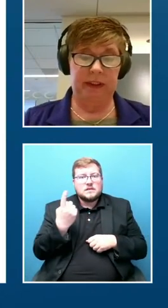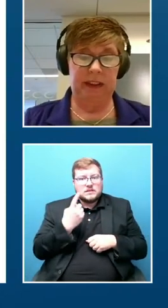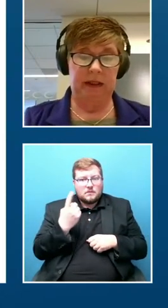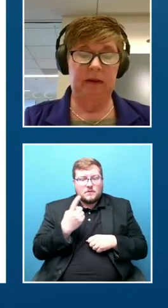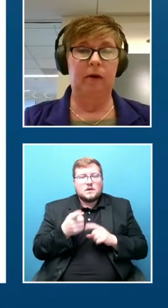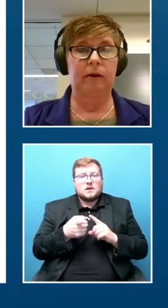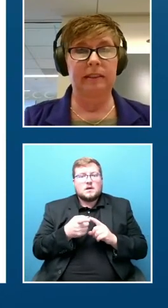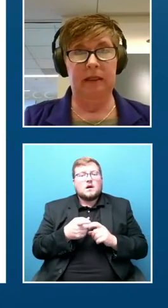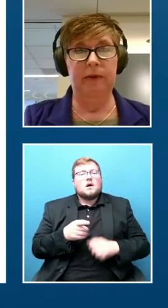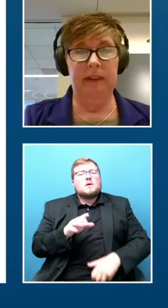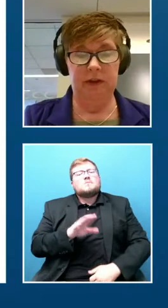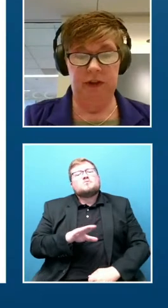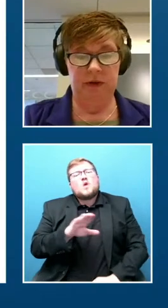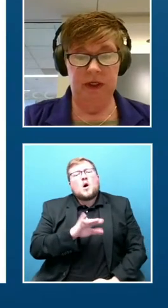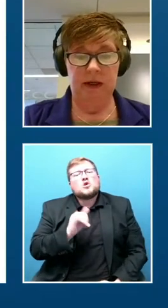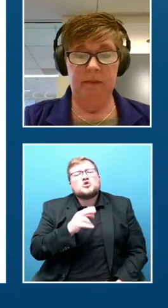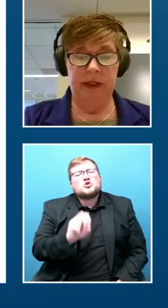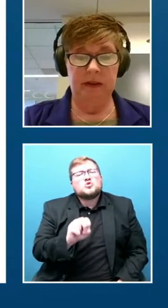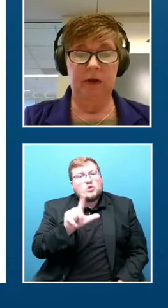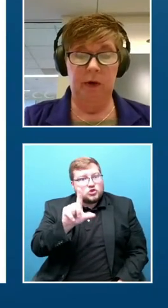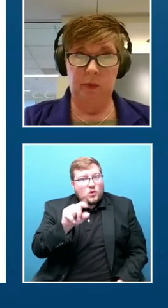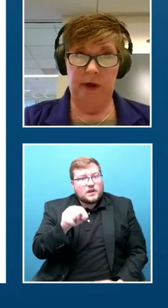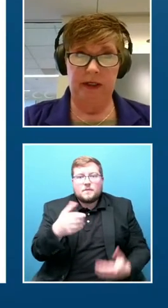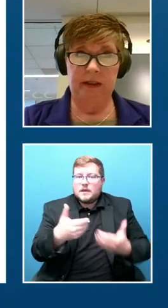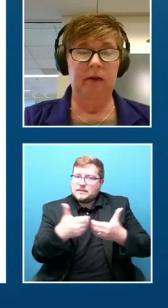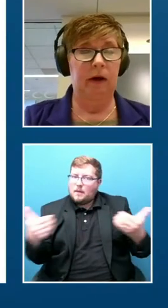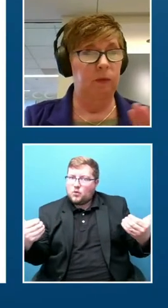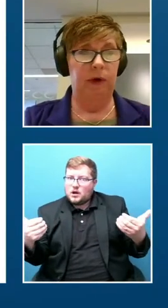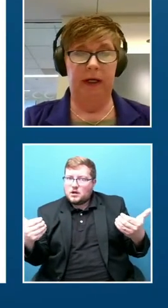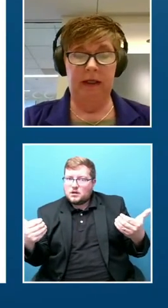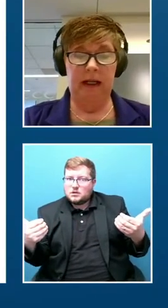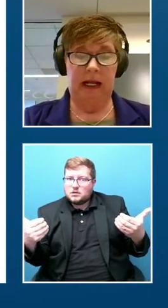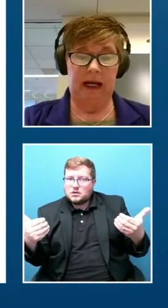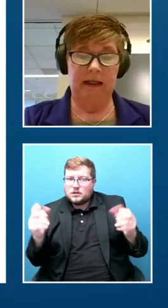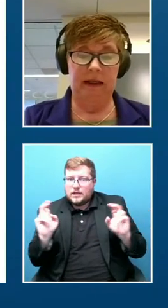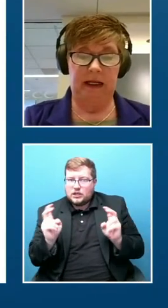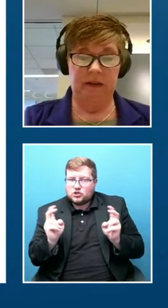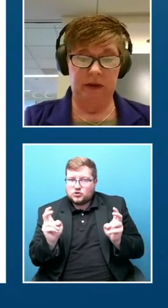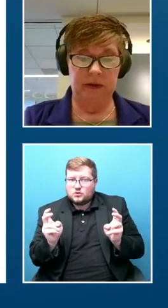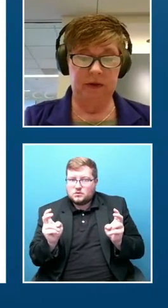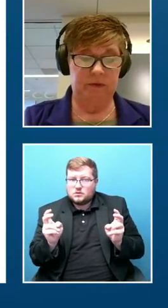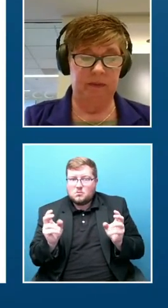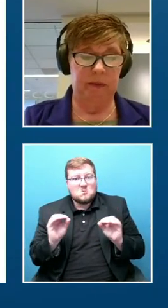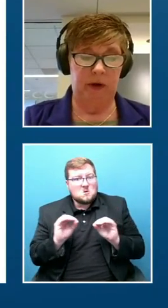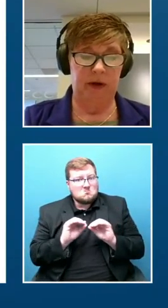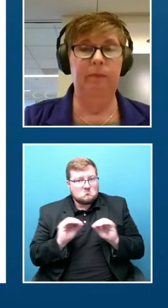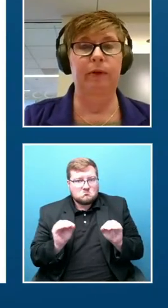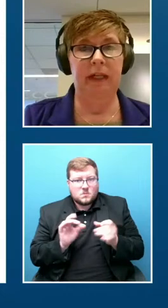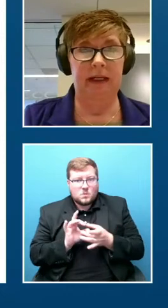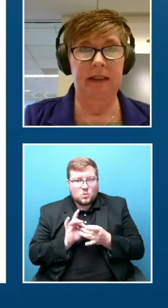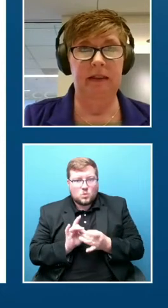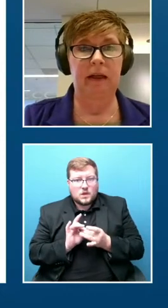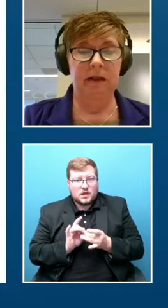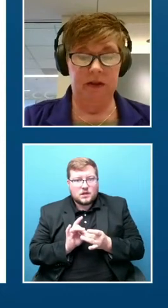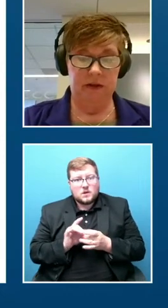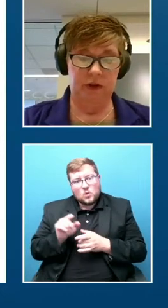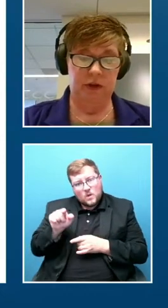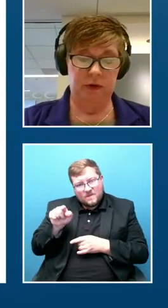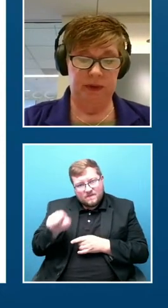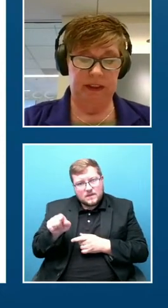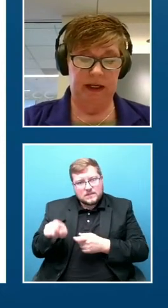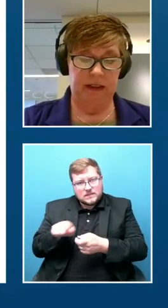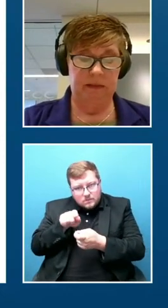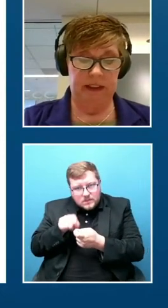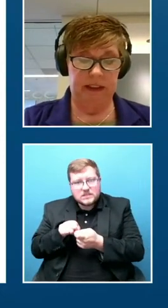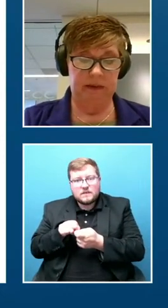June 20th on separate issues, but no one, not one, had a notice from the party pertaining to the